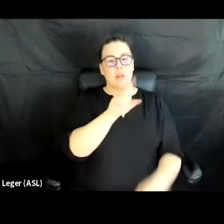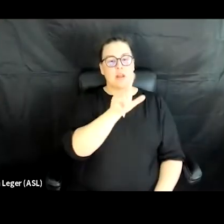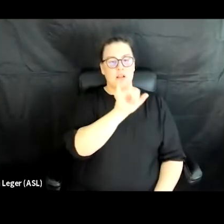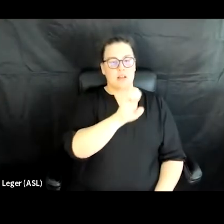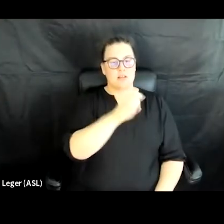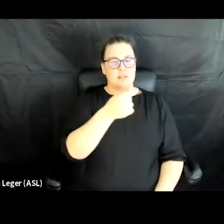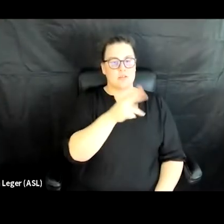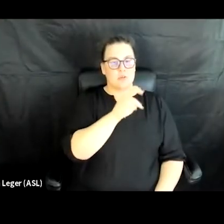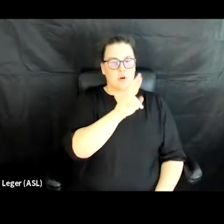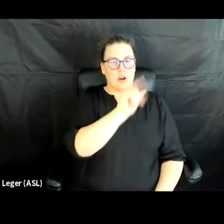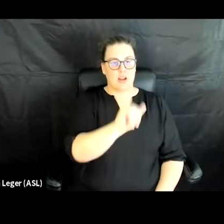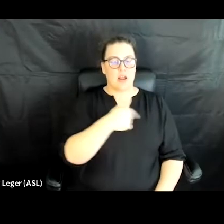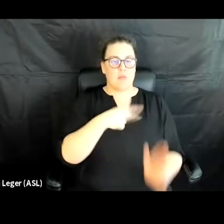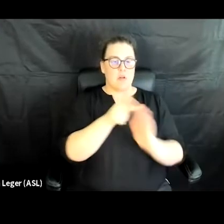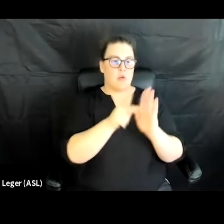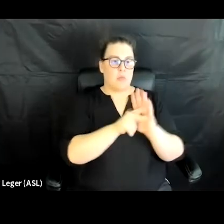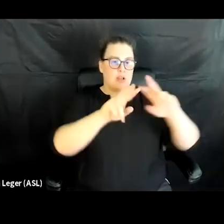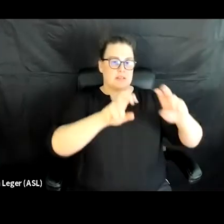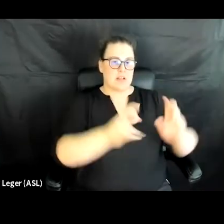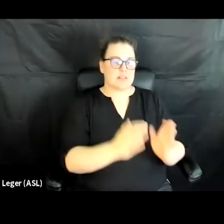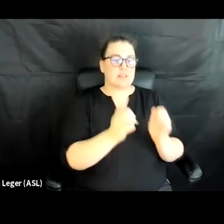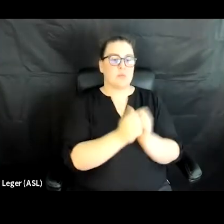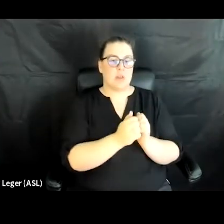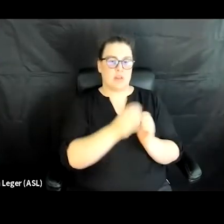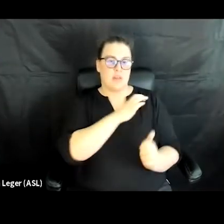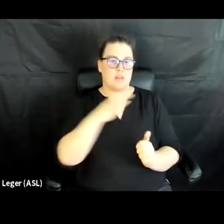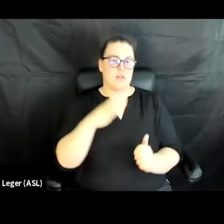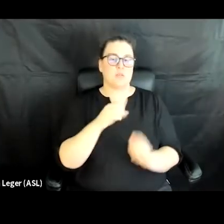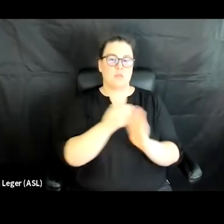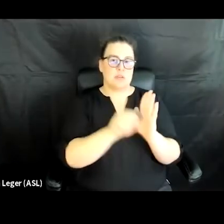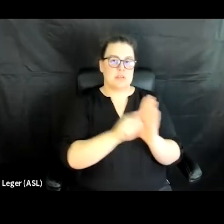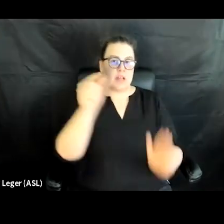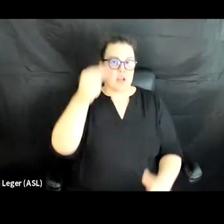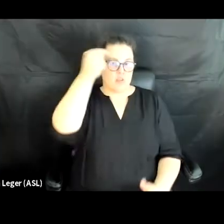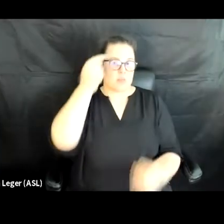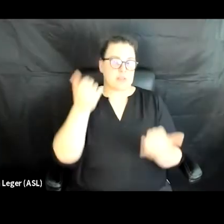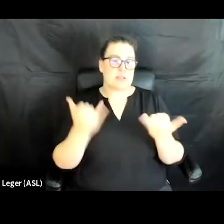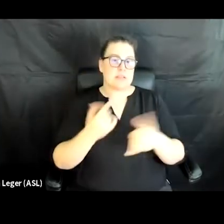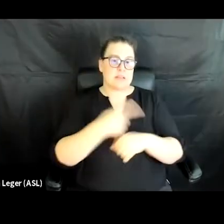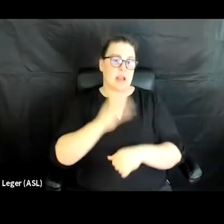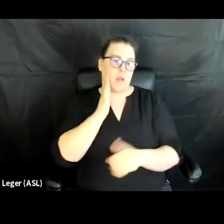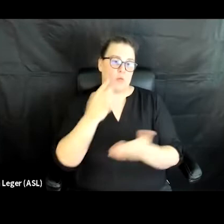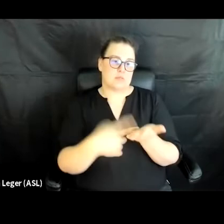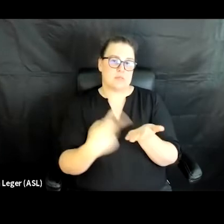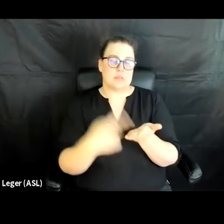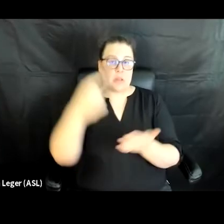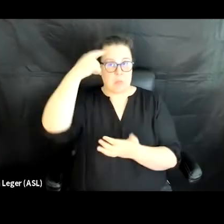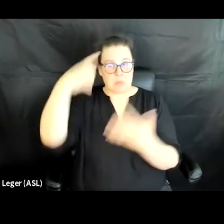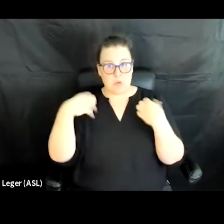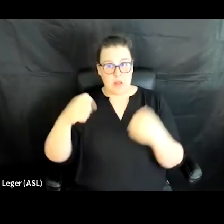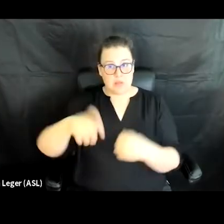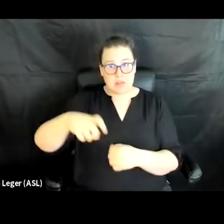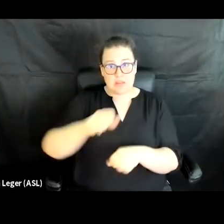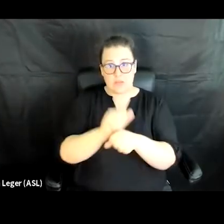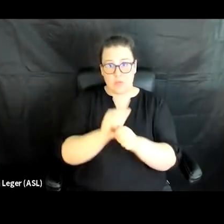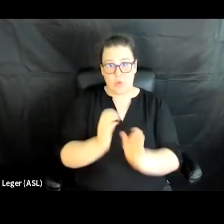senior policy analyst with the Council of State Governments. And today I'll be talking about addressing the mental health needs of workers throughout